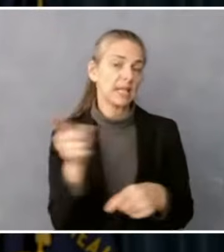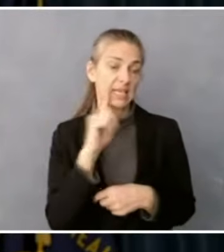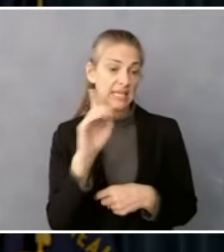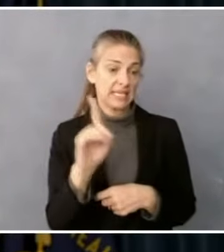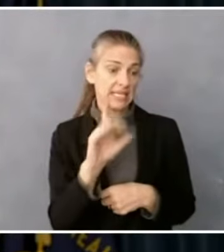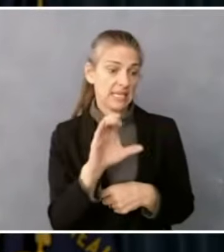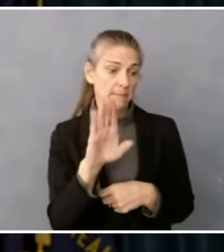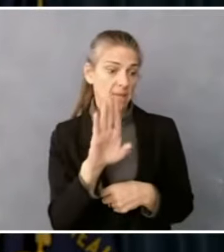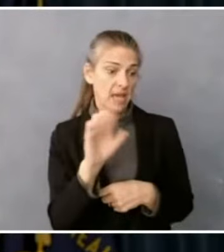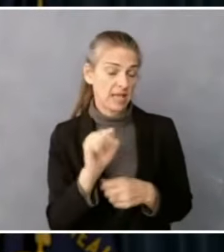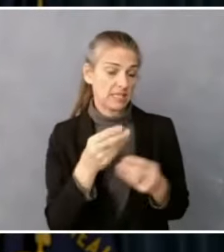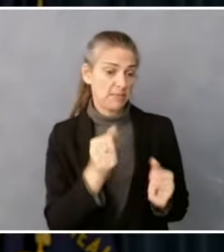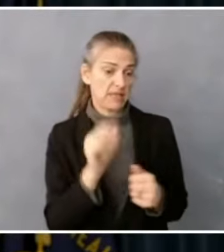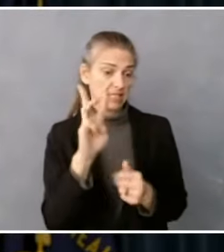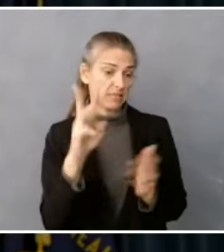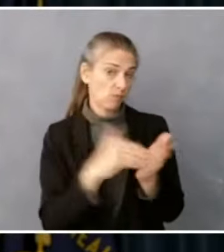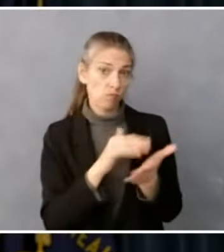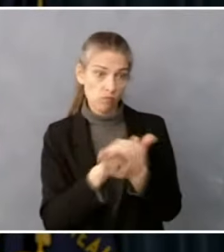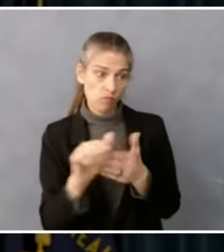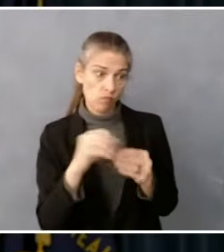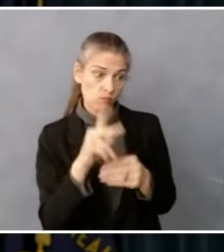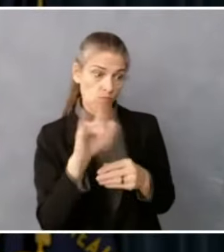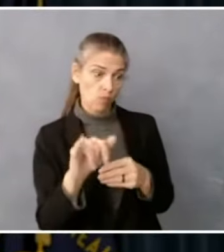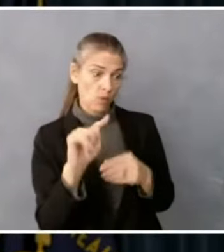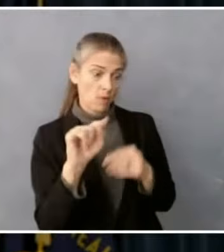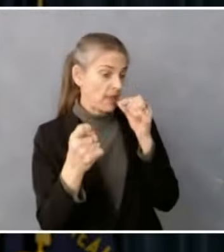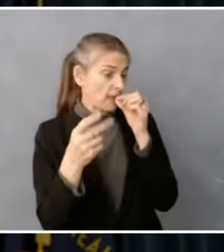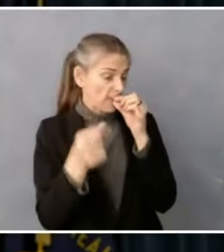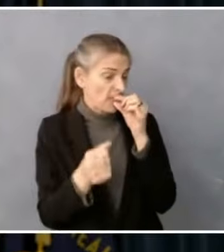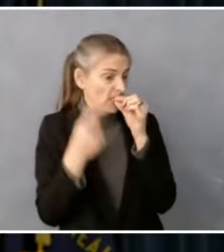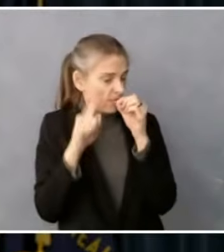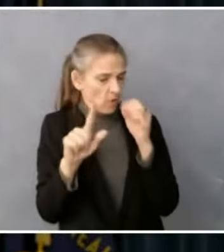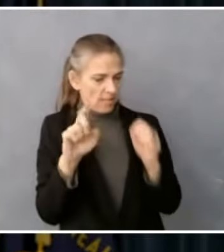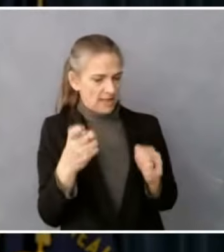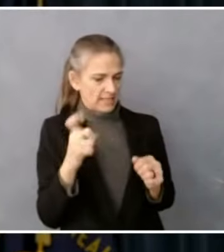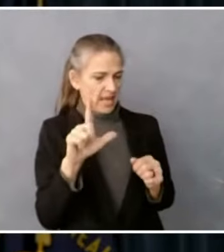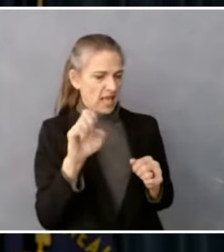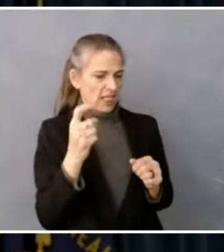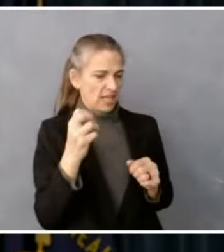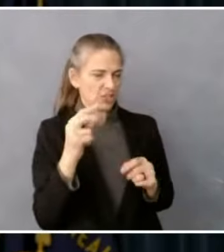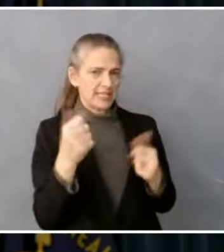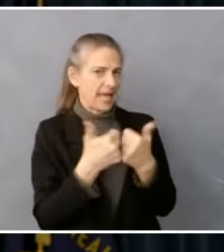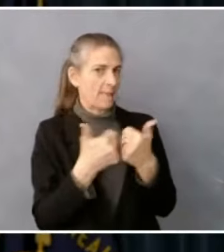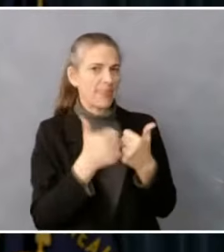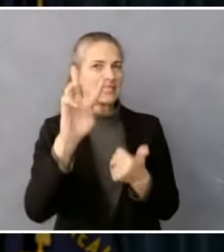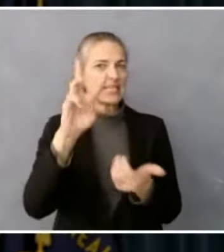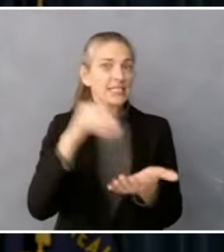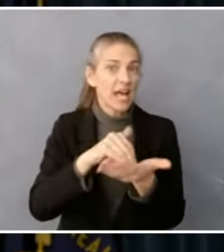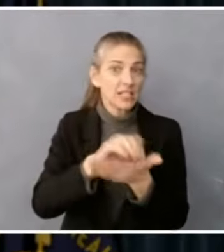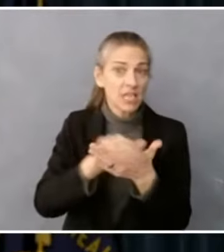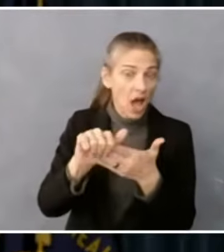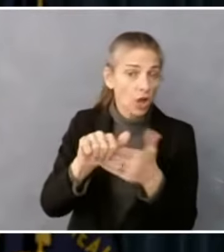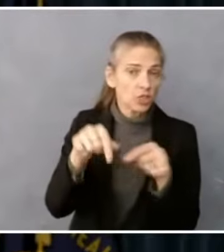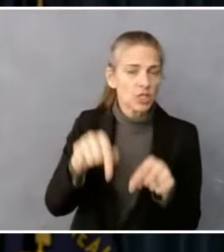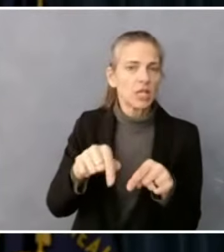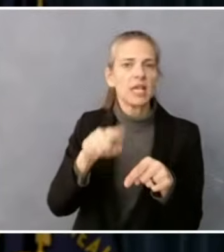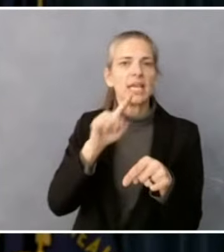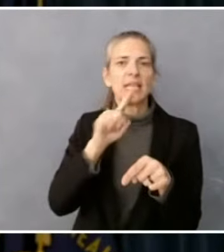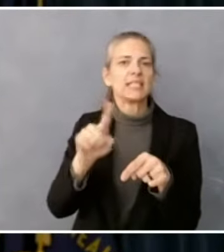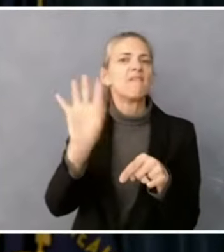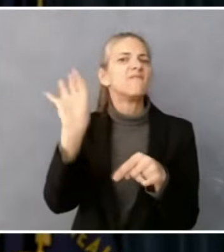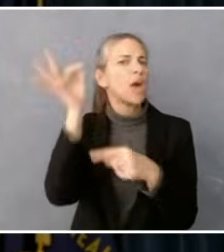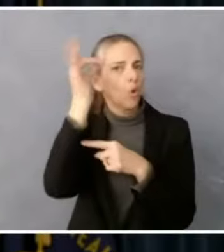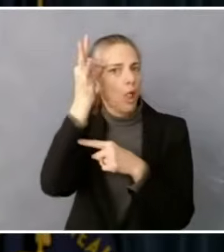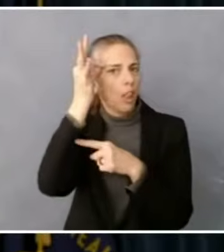spent $6,000 of Kentucky taxpayers for a Lexington Legends game. That $6,000 is purely federal. It didn't